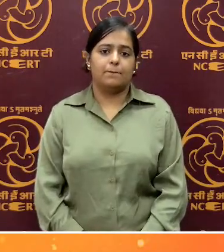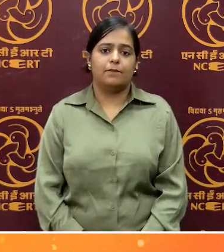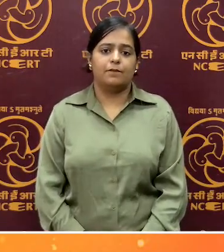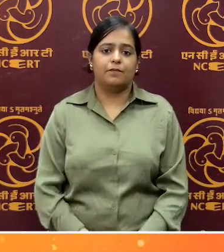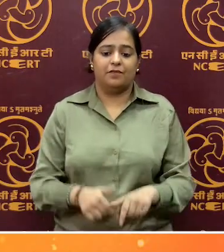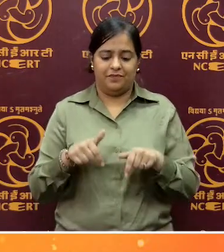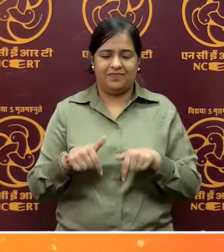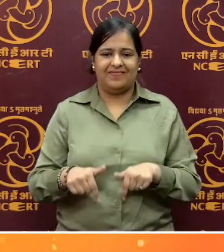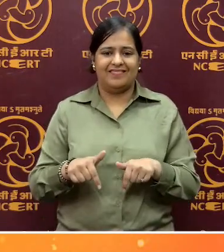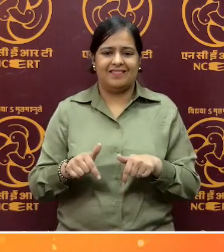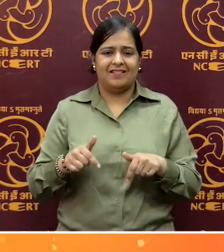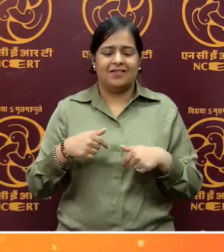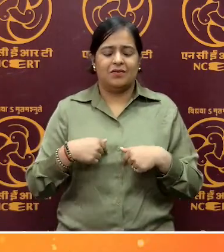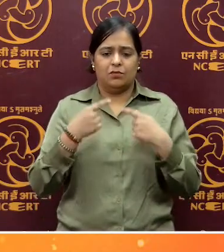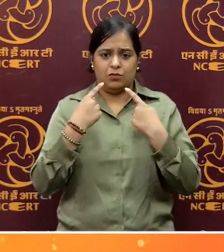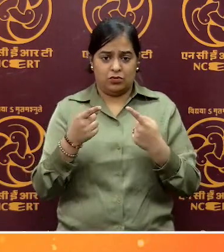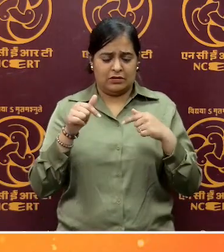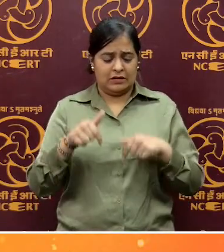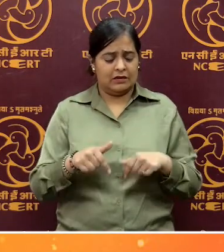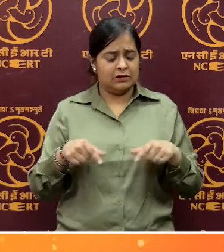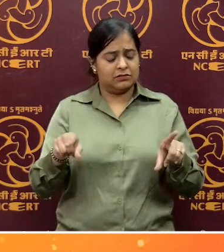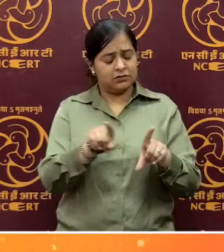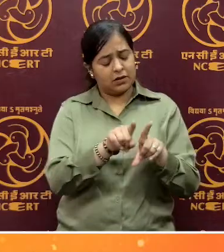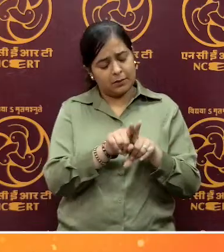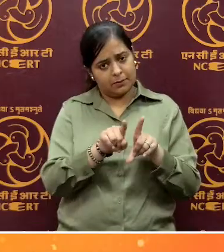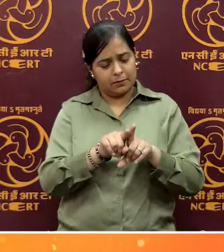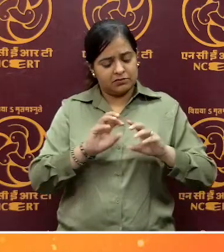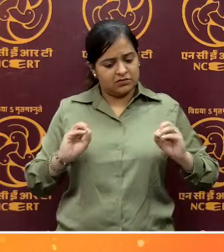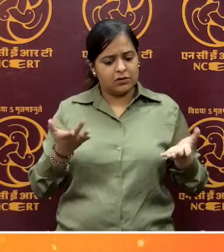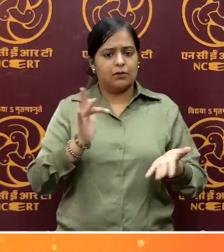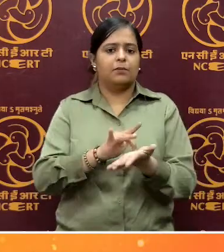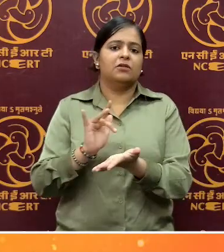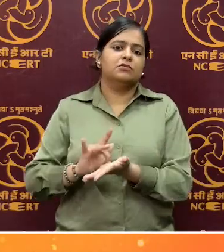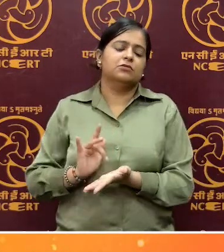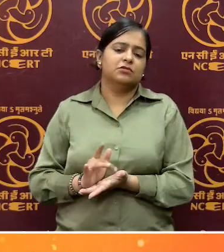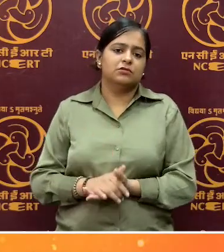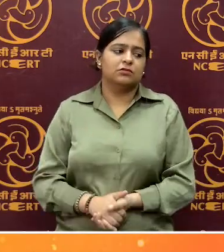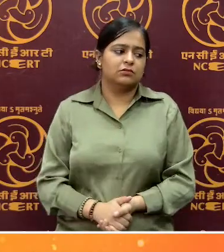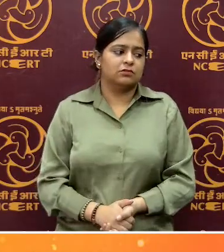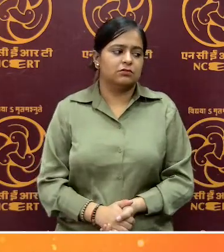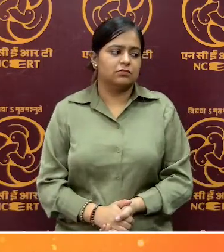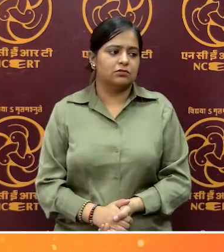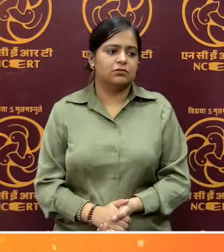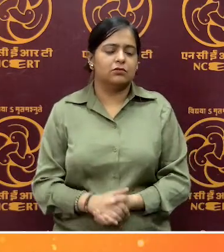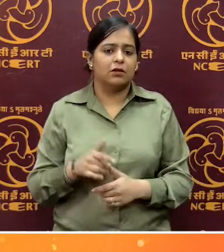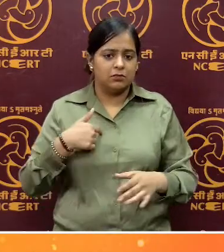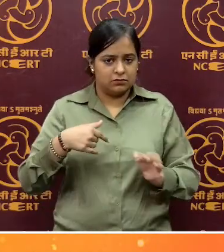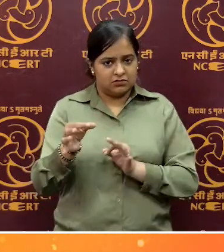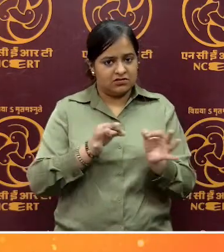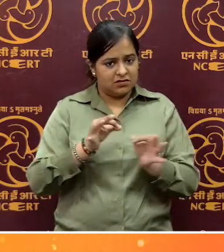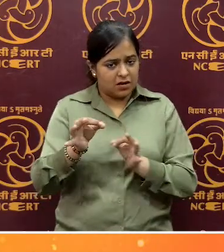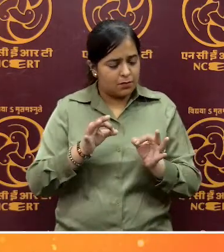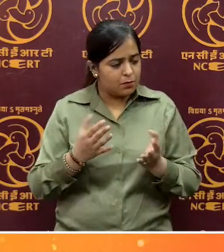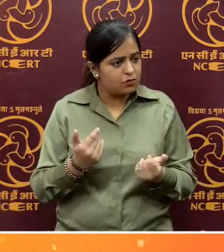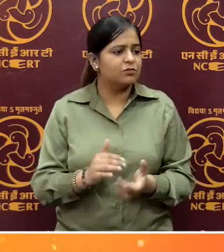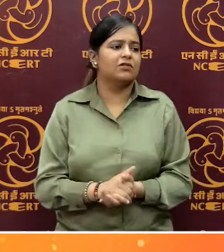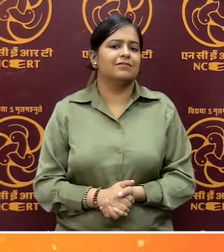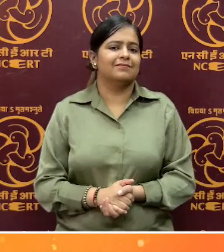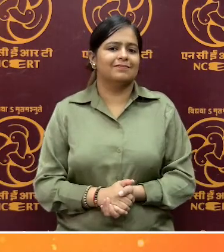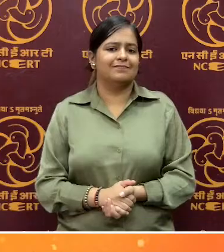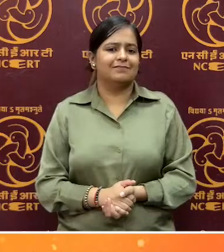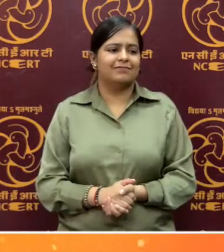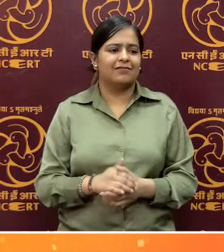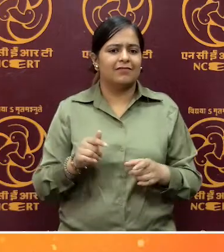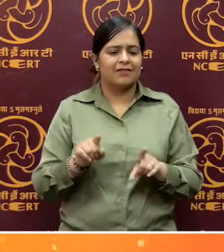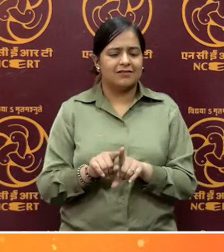these vectors, they have the same initial point. That means we can describe a vector from a same